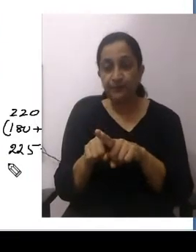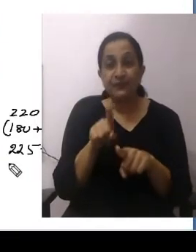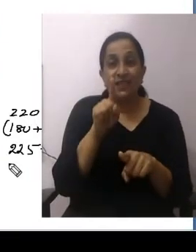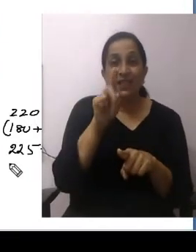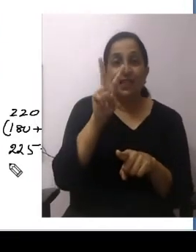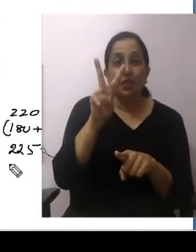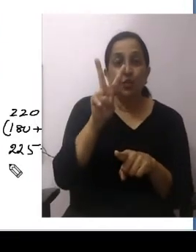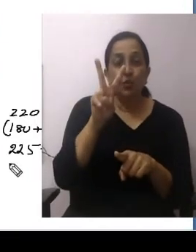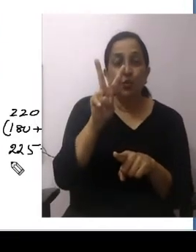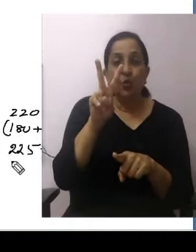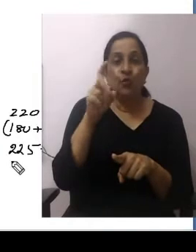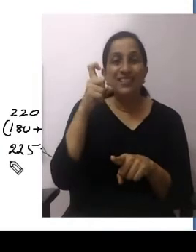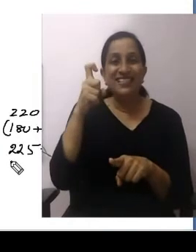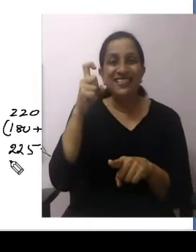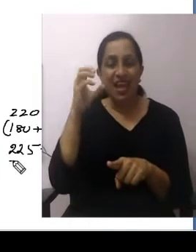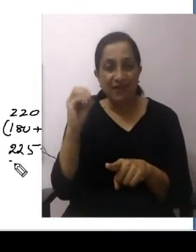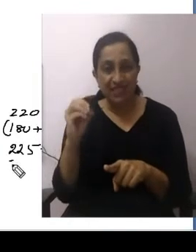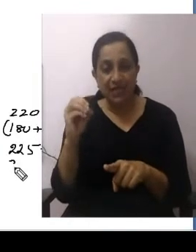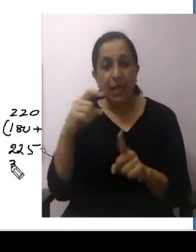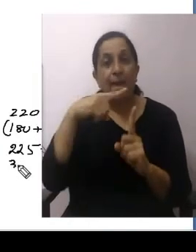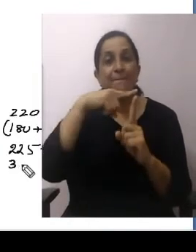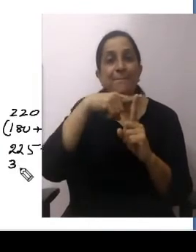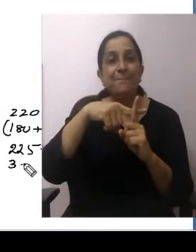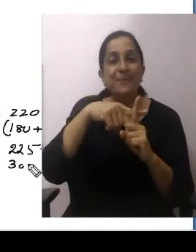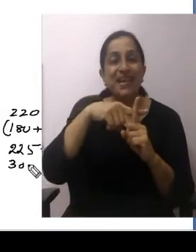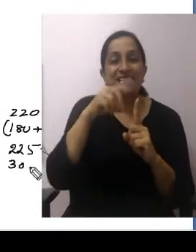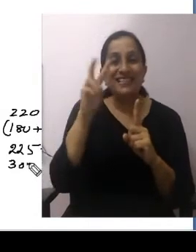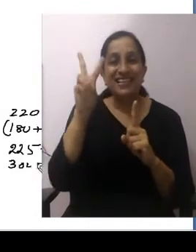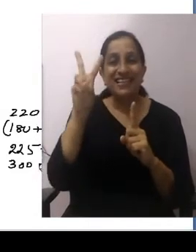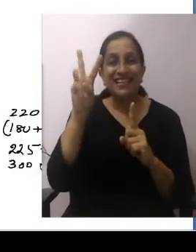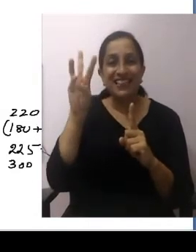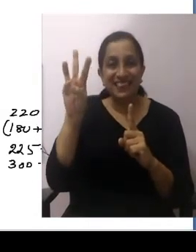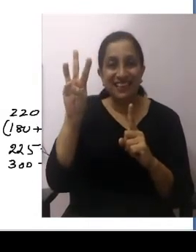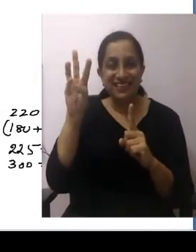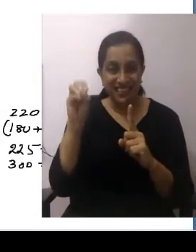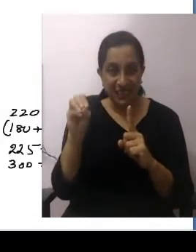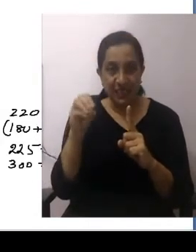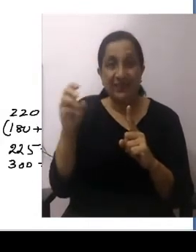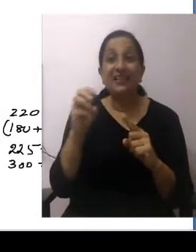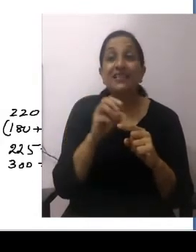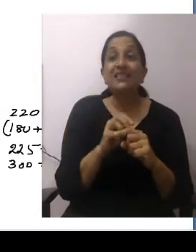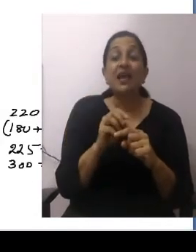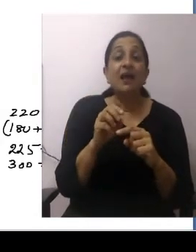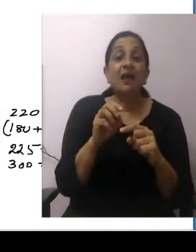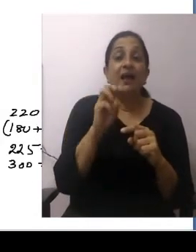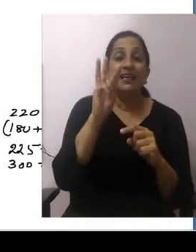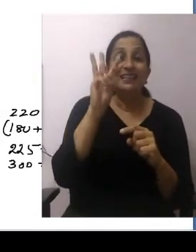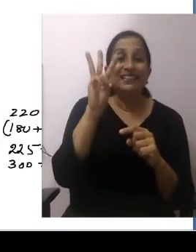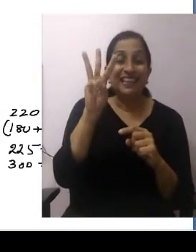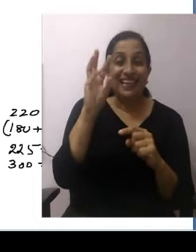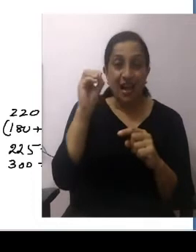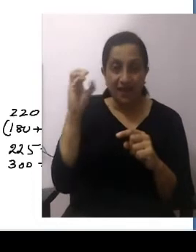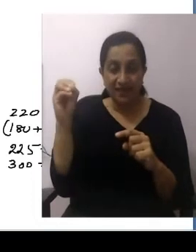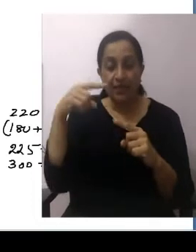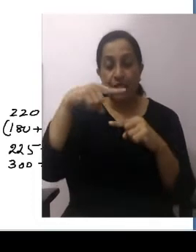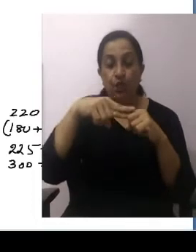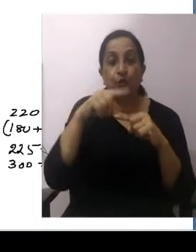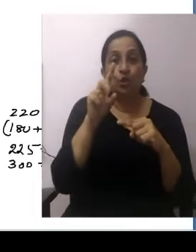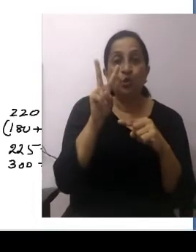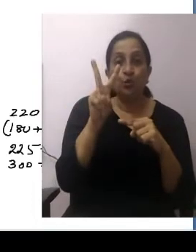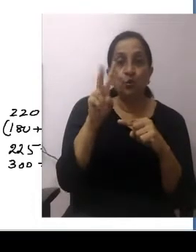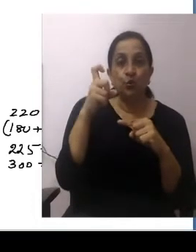270 plus, let us say, 30. That is 300 you may get. Then you can do it as 270